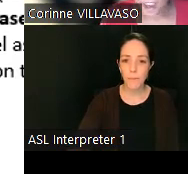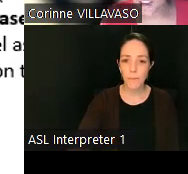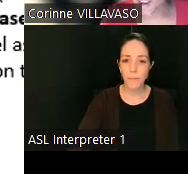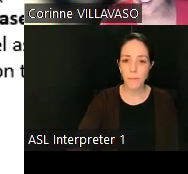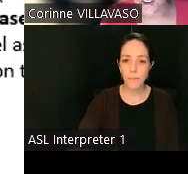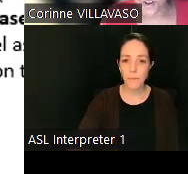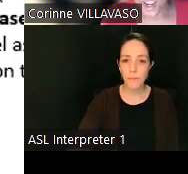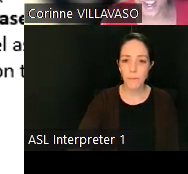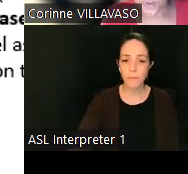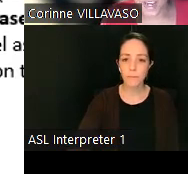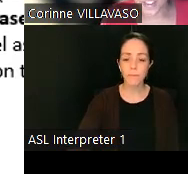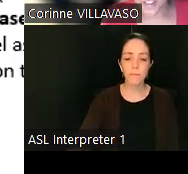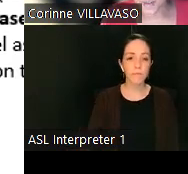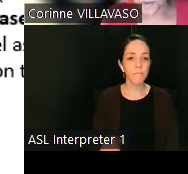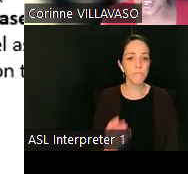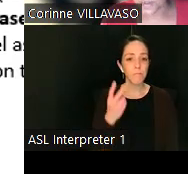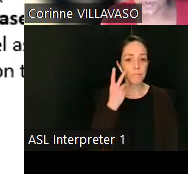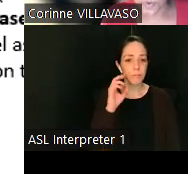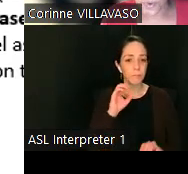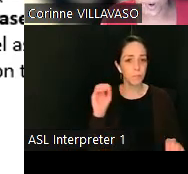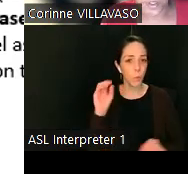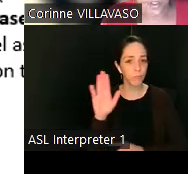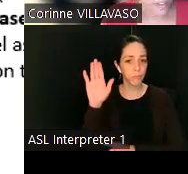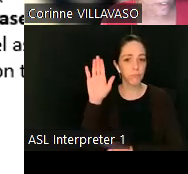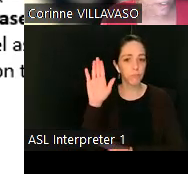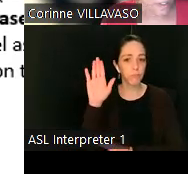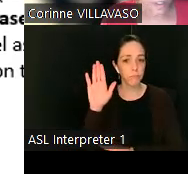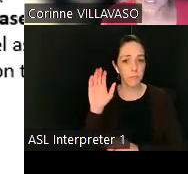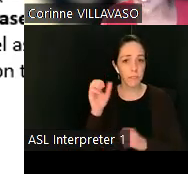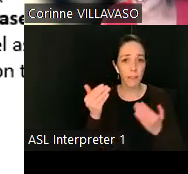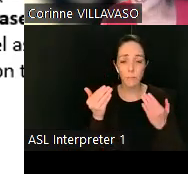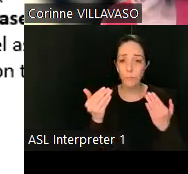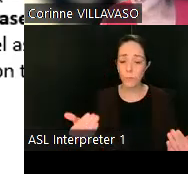Seeing that there are no hands raised, can we move forward?